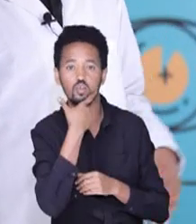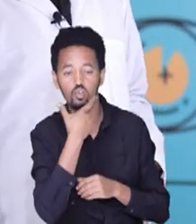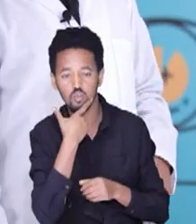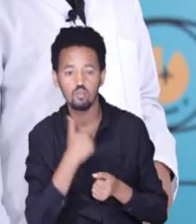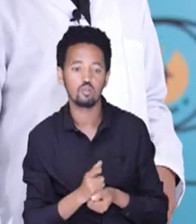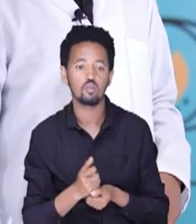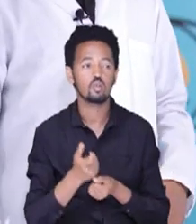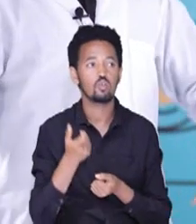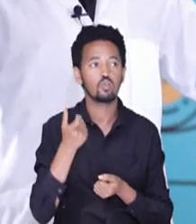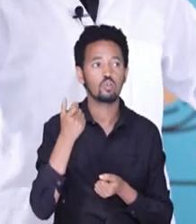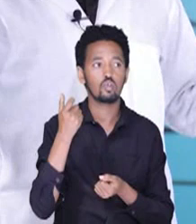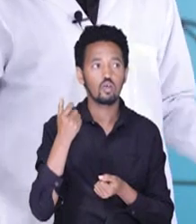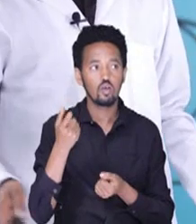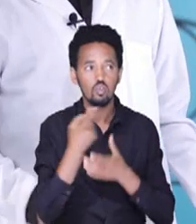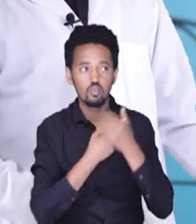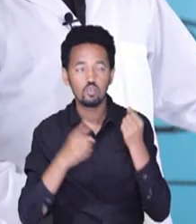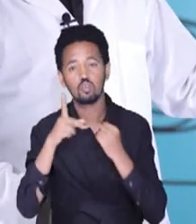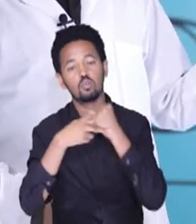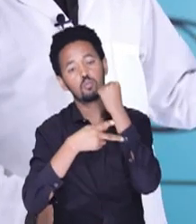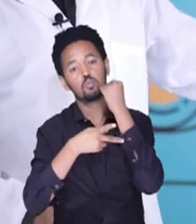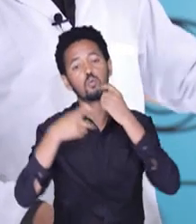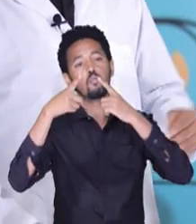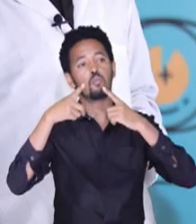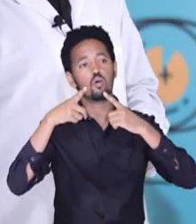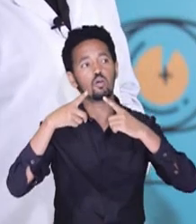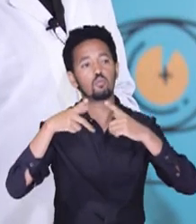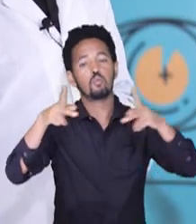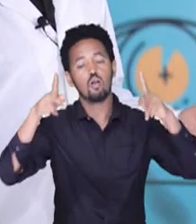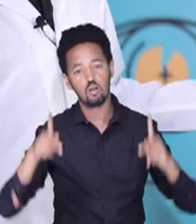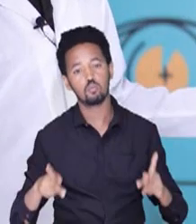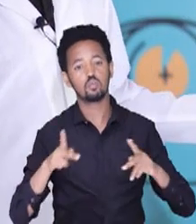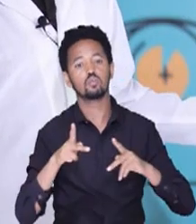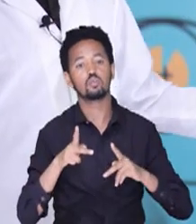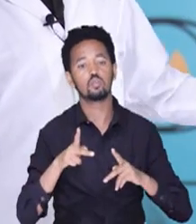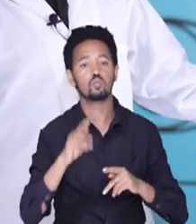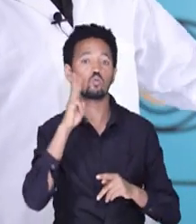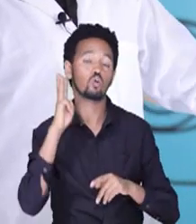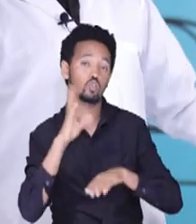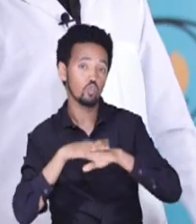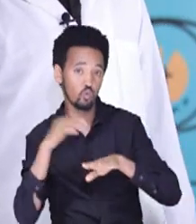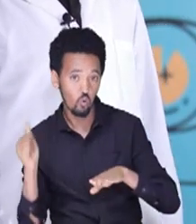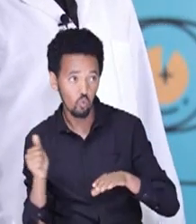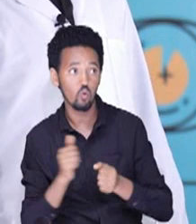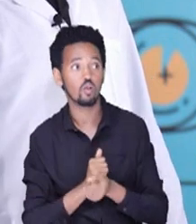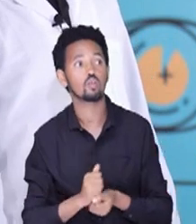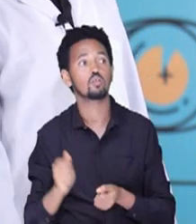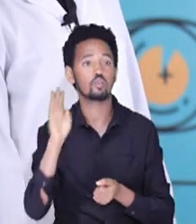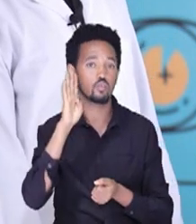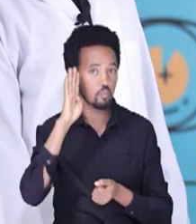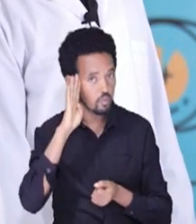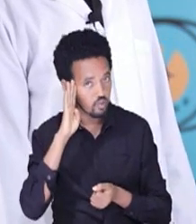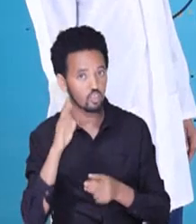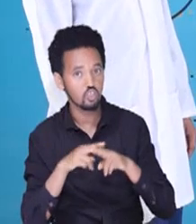the 1707, the single parliament and government called become known as Great Britain, usually